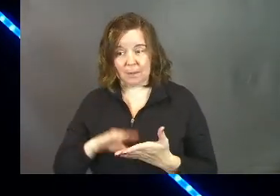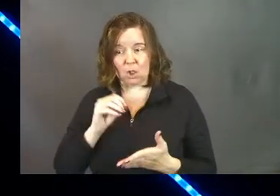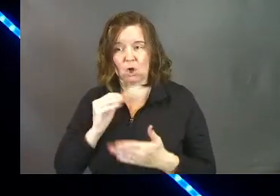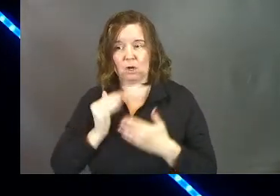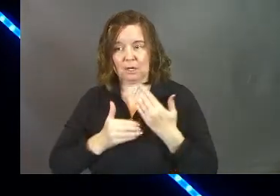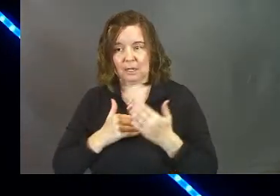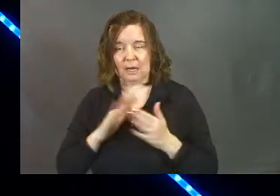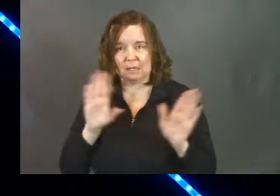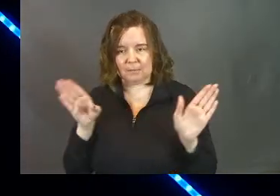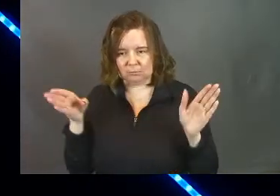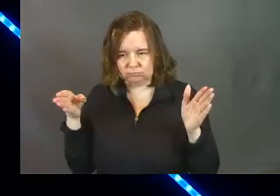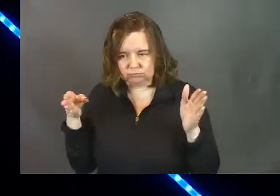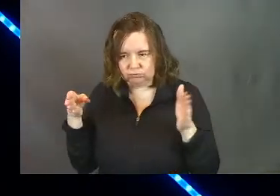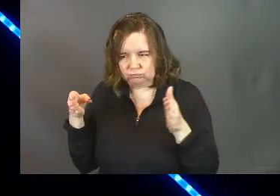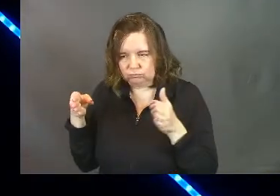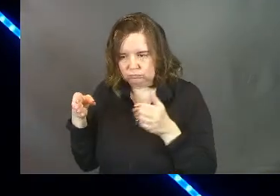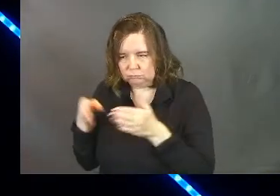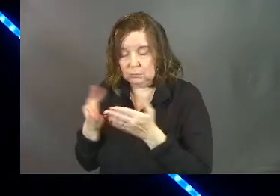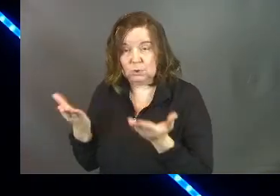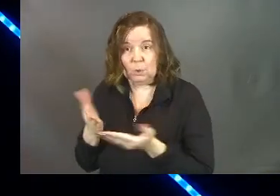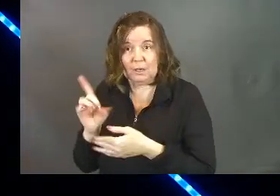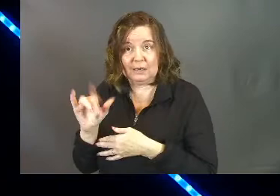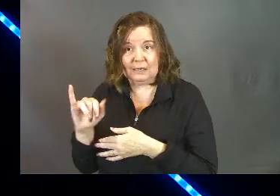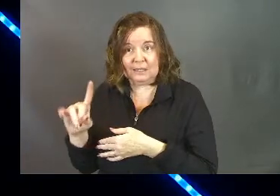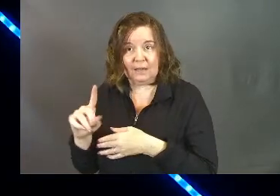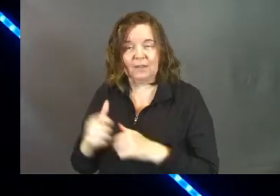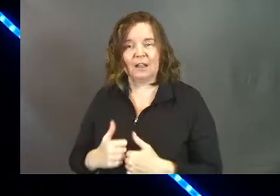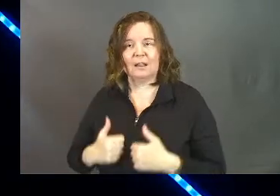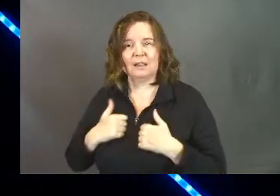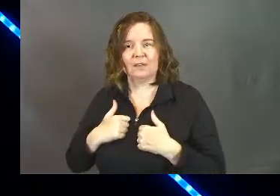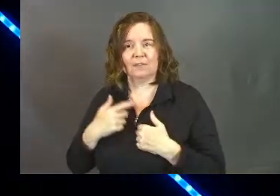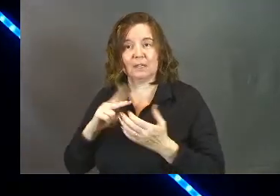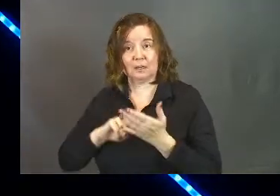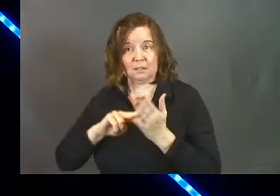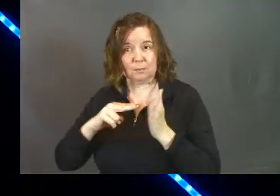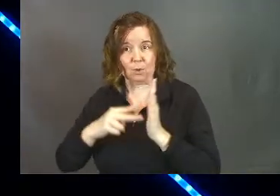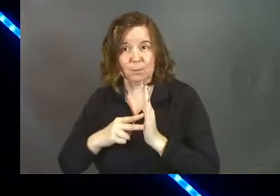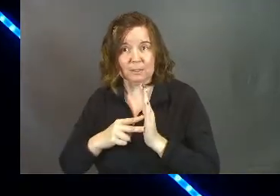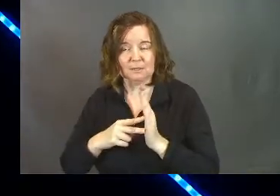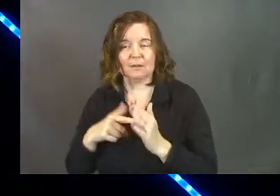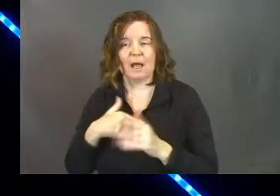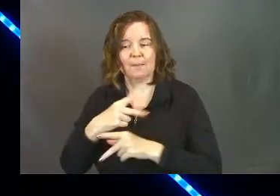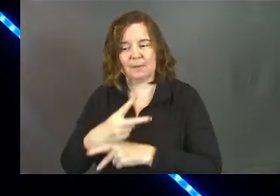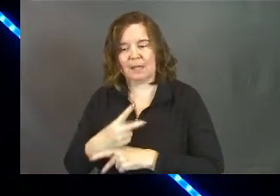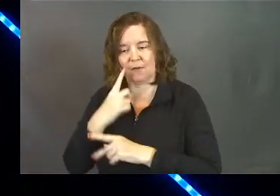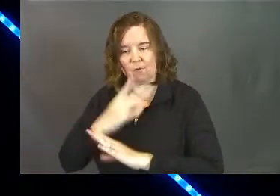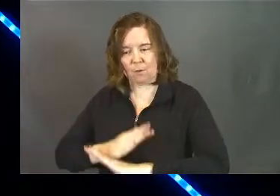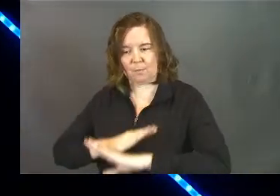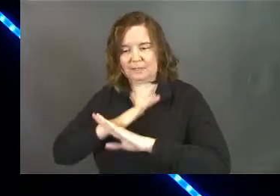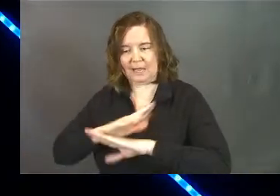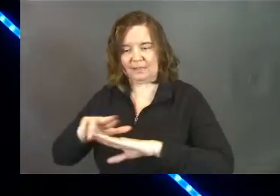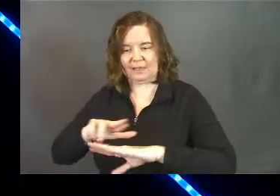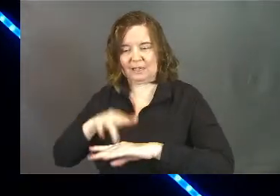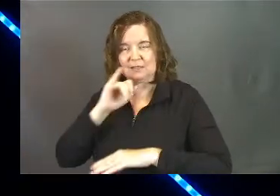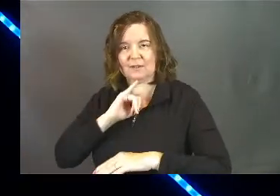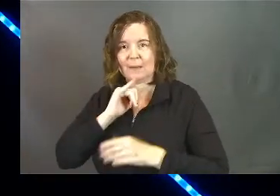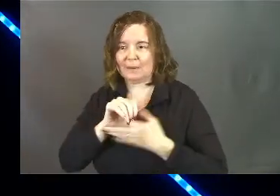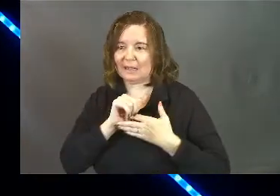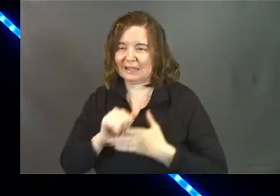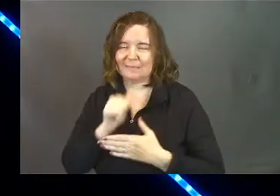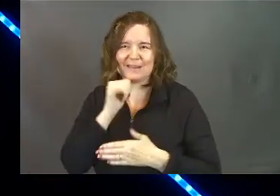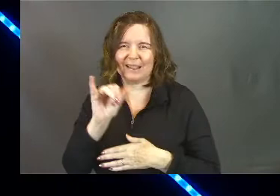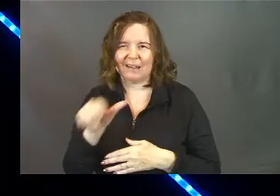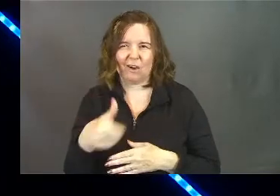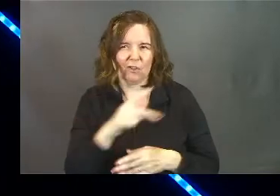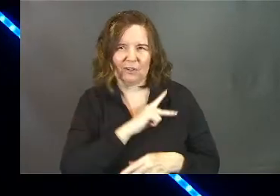and God's been narrowing the focus of his life. And so here's David living in his purpose. I'm going to care for and protect the nation of Israel. I'm going to lead them, not